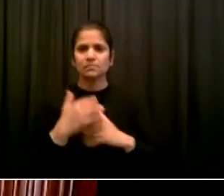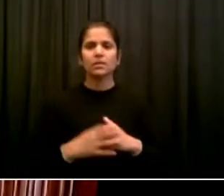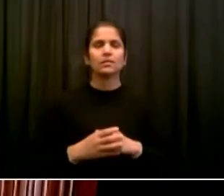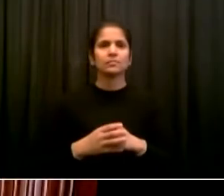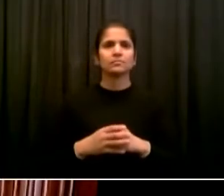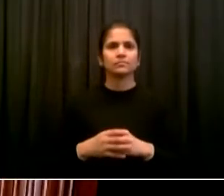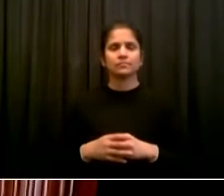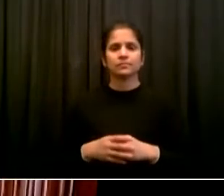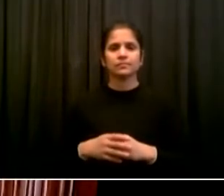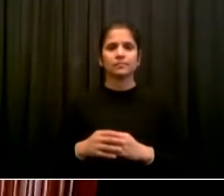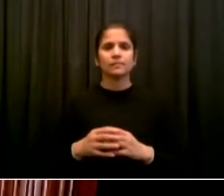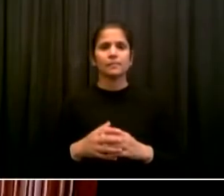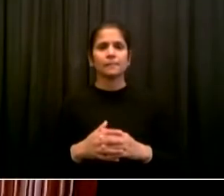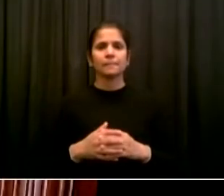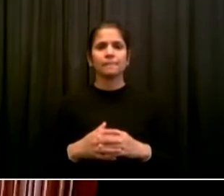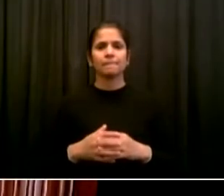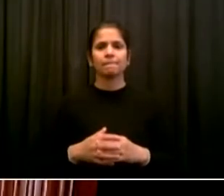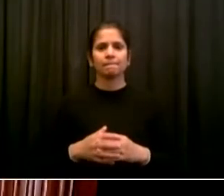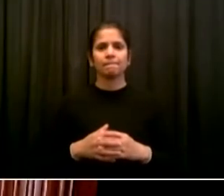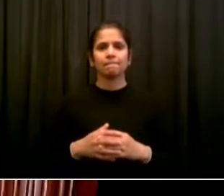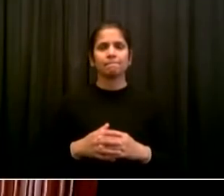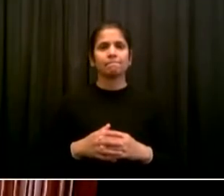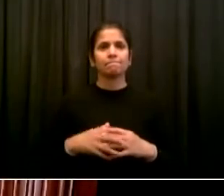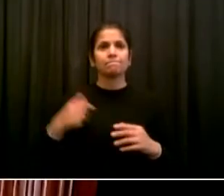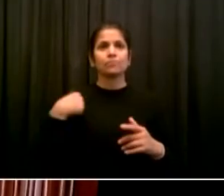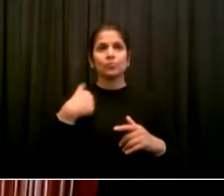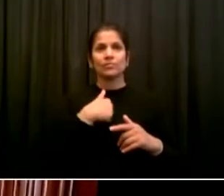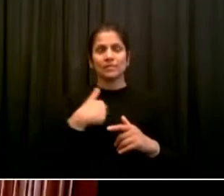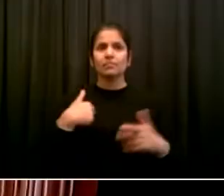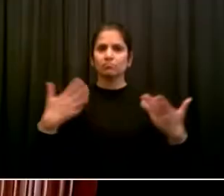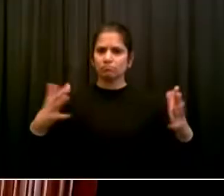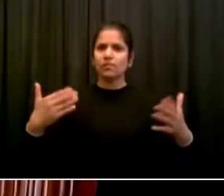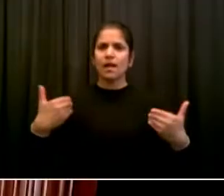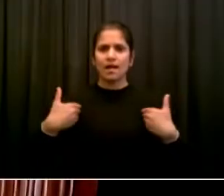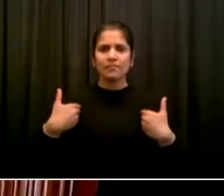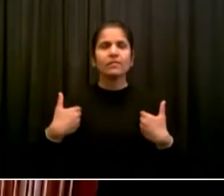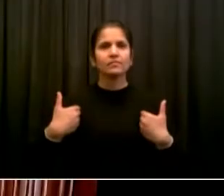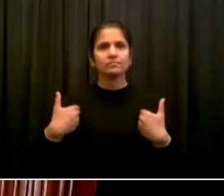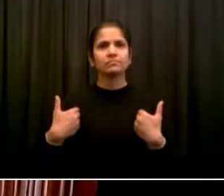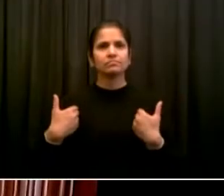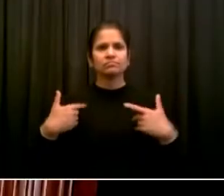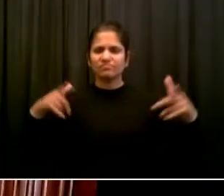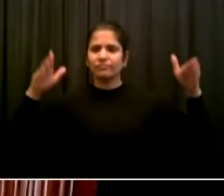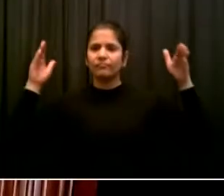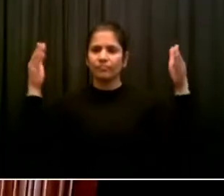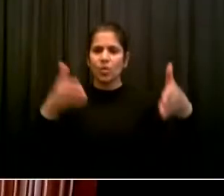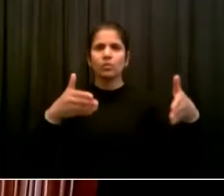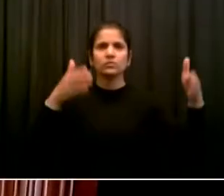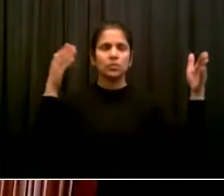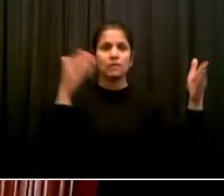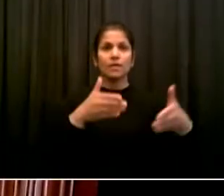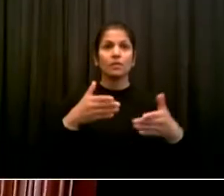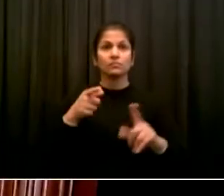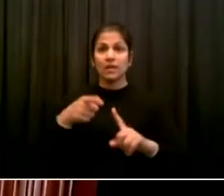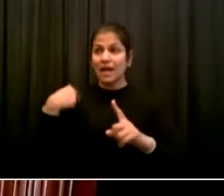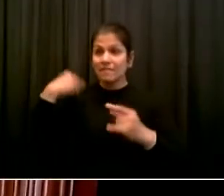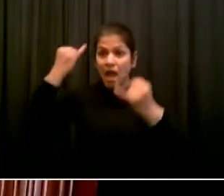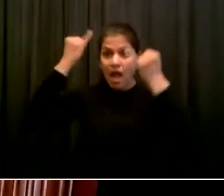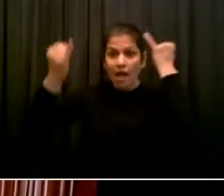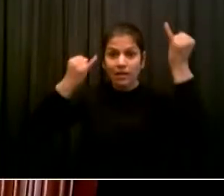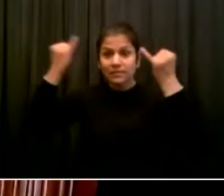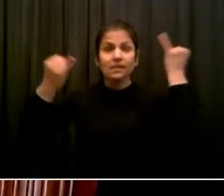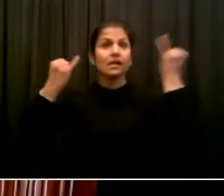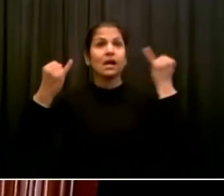other. And we have a core insistence and a core focus on this idea and this measurement, as Jennifer pointed